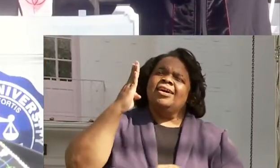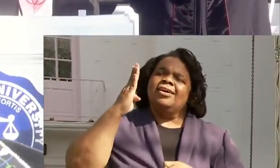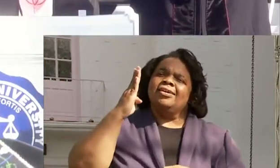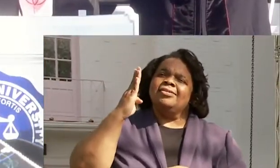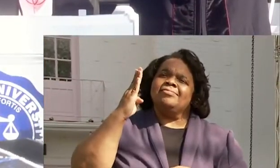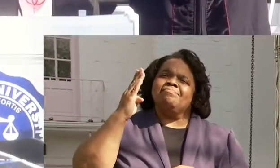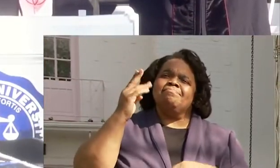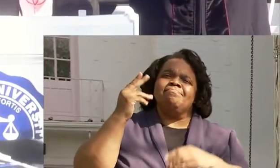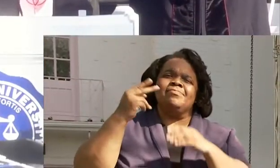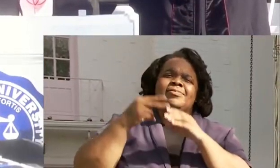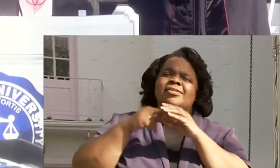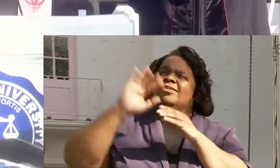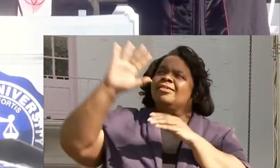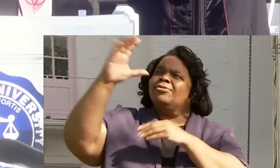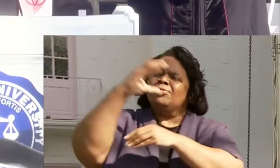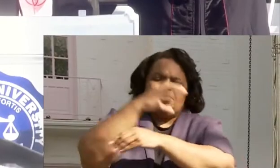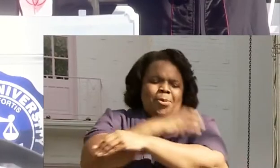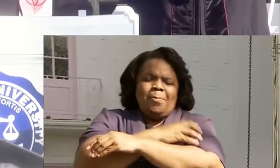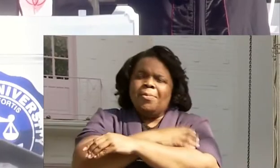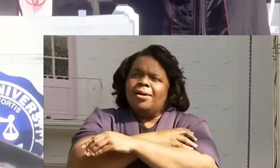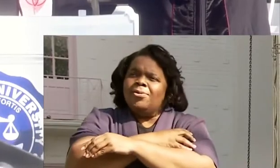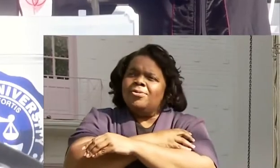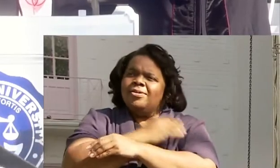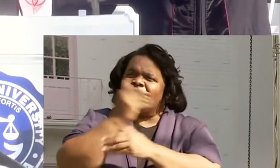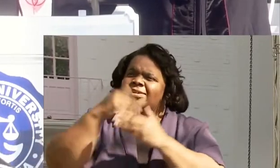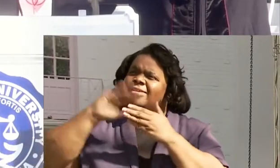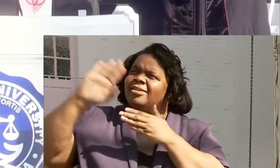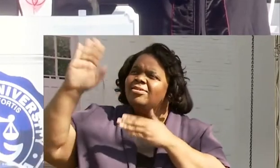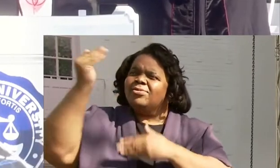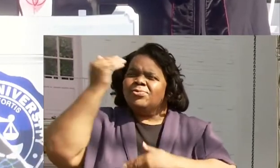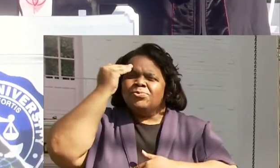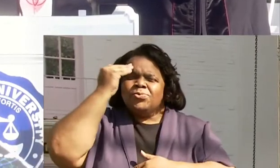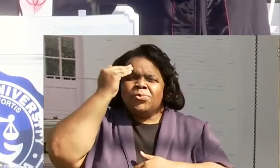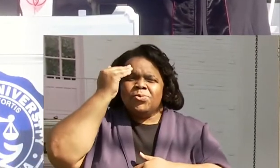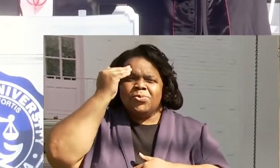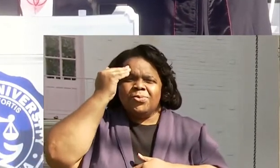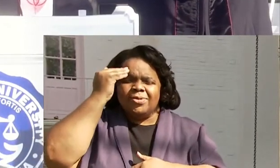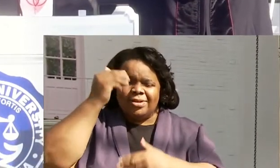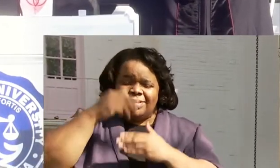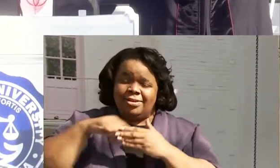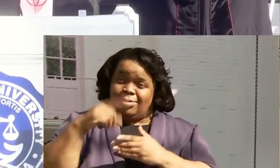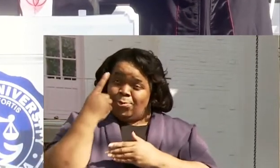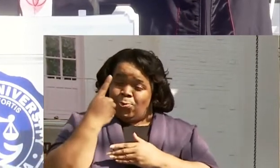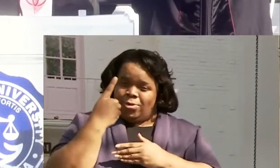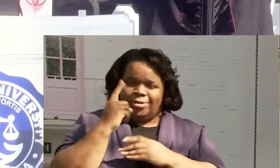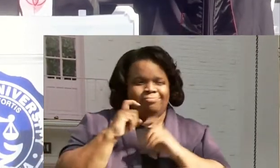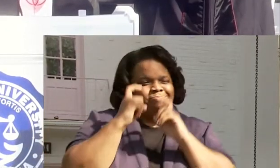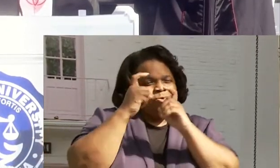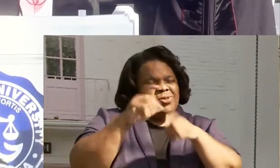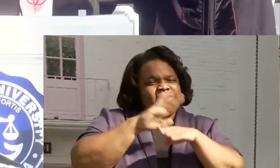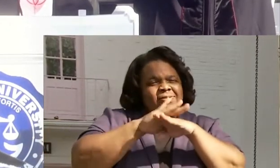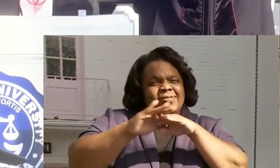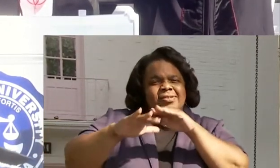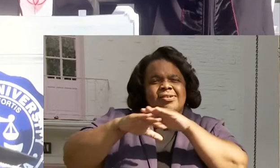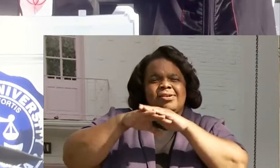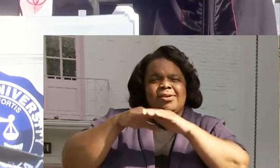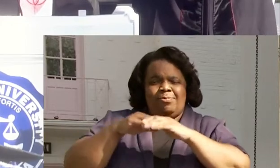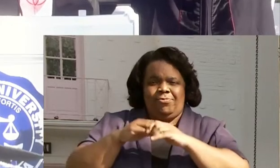power, God in the assurance, God in the one who comforts us, may his